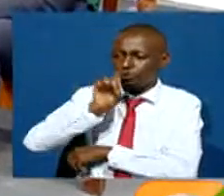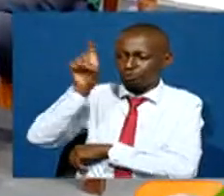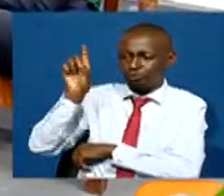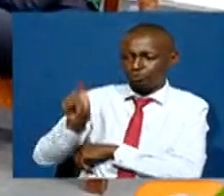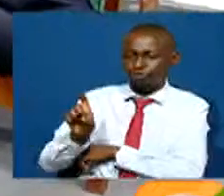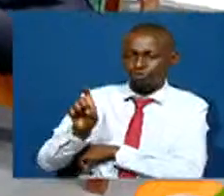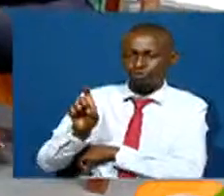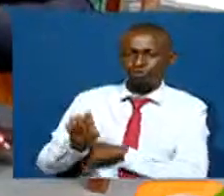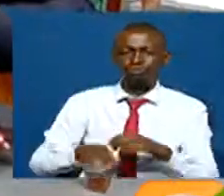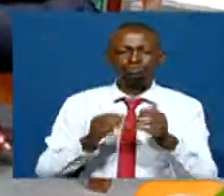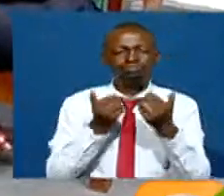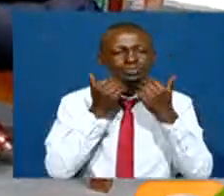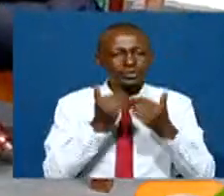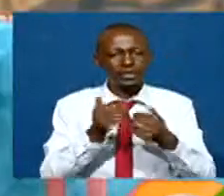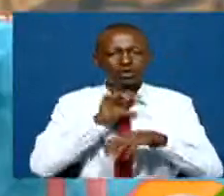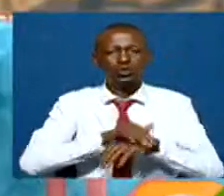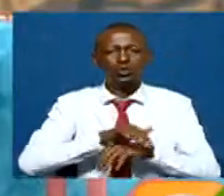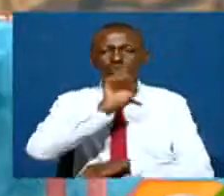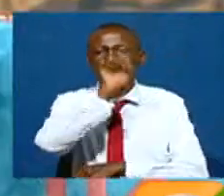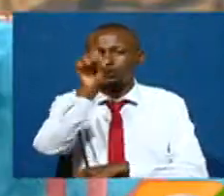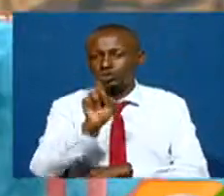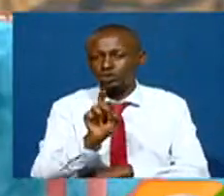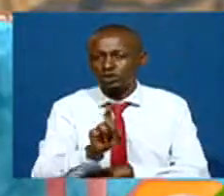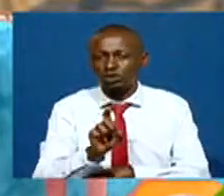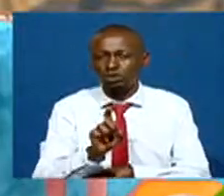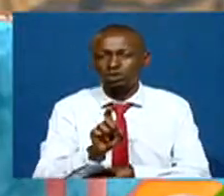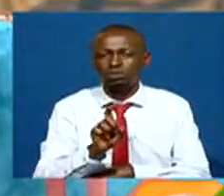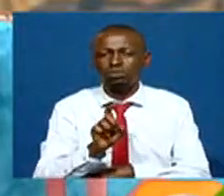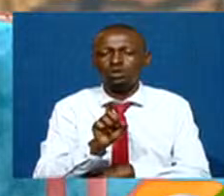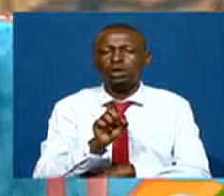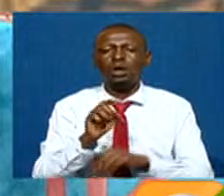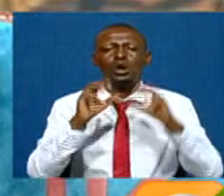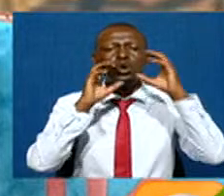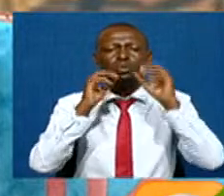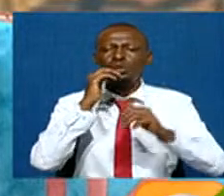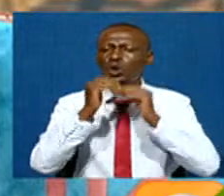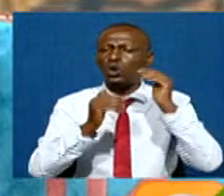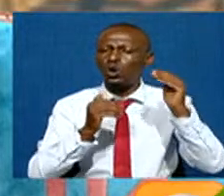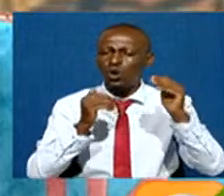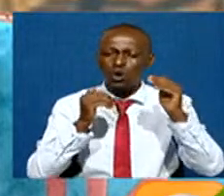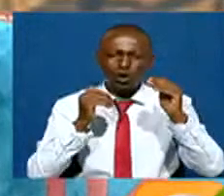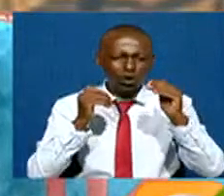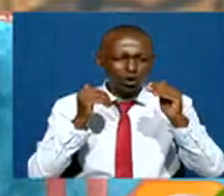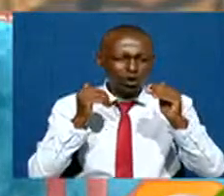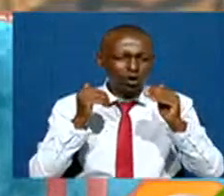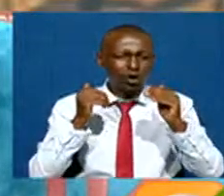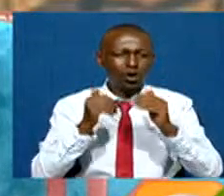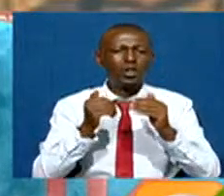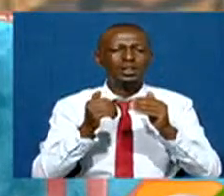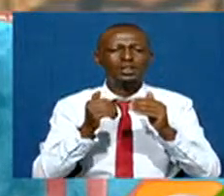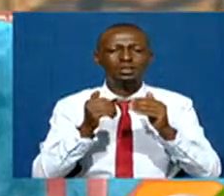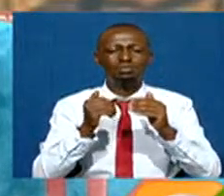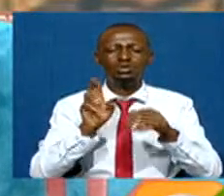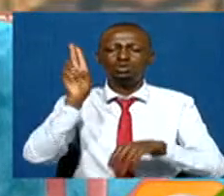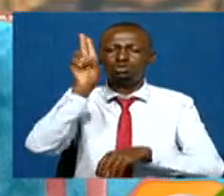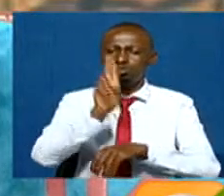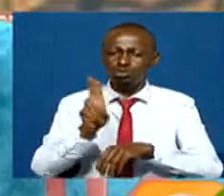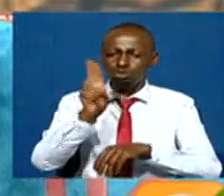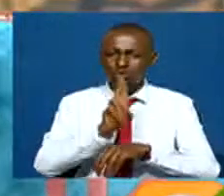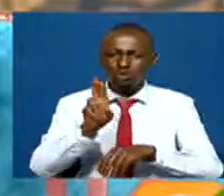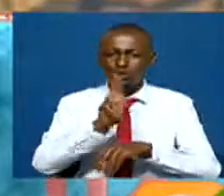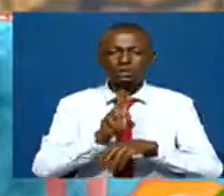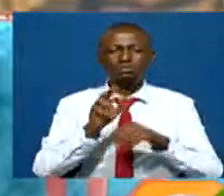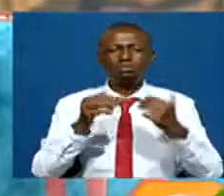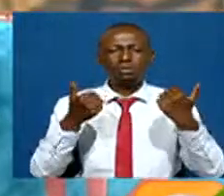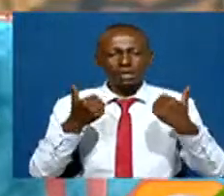very good question, Jeff. We are actually using all channels of communication. We are using the vernacular stations. We are using